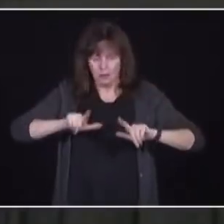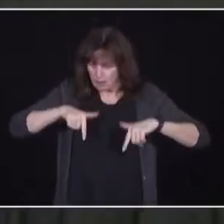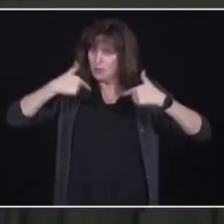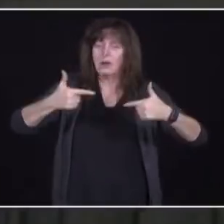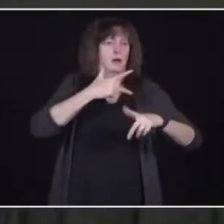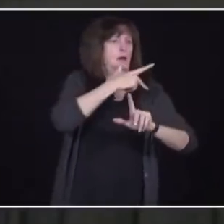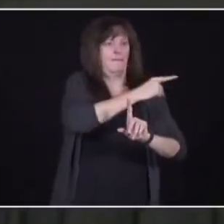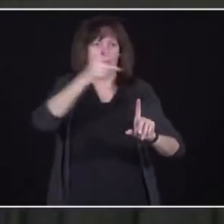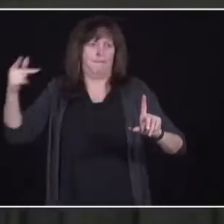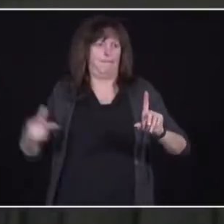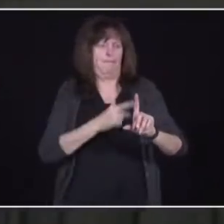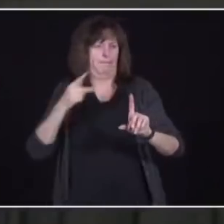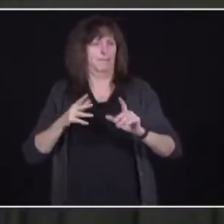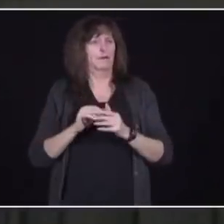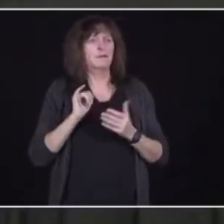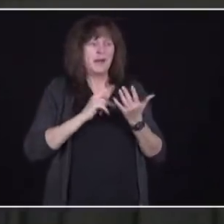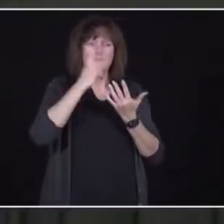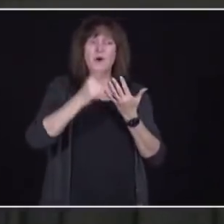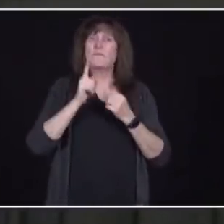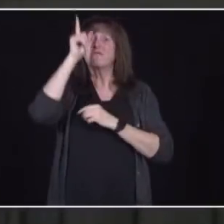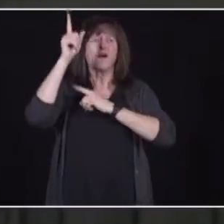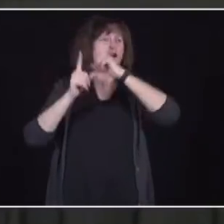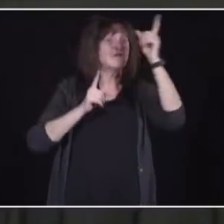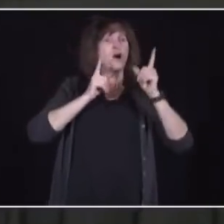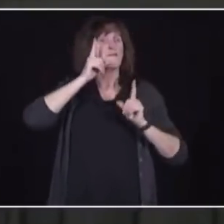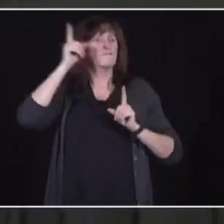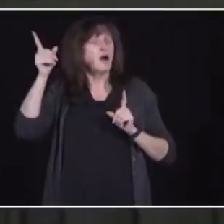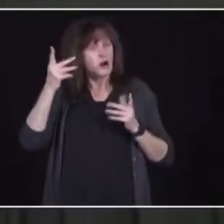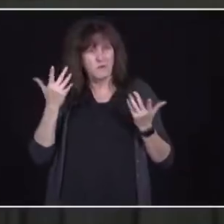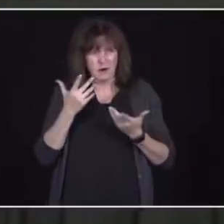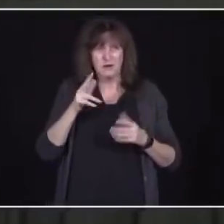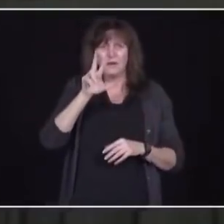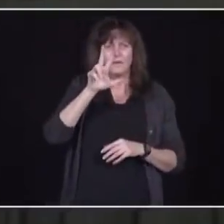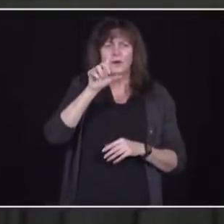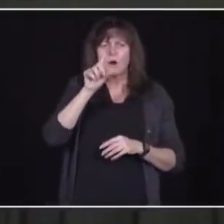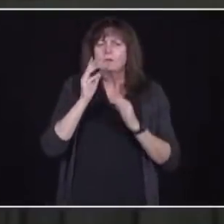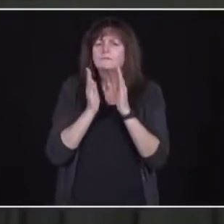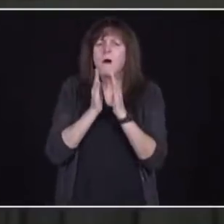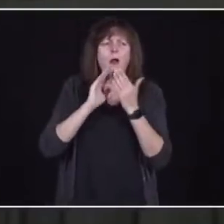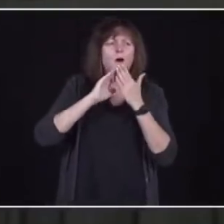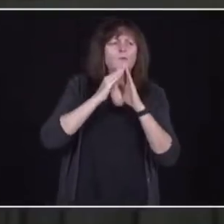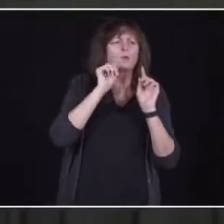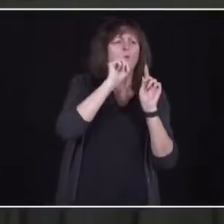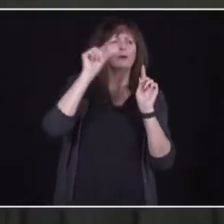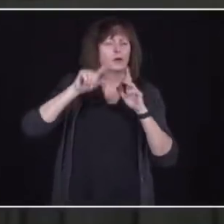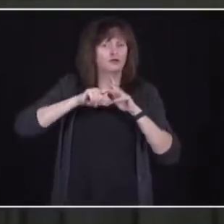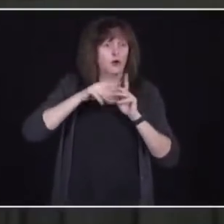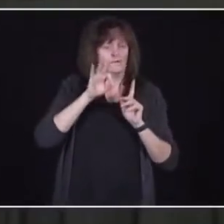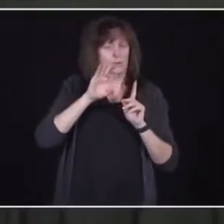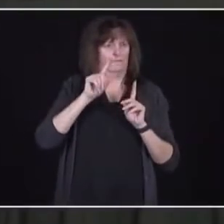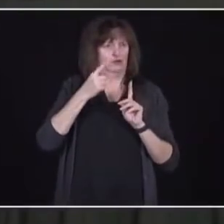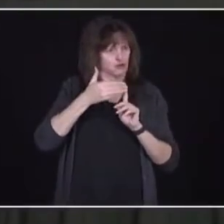vaccination program, Operation Remote Immunity, into the 31 isolated communities starting on 1 February. And while we're doing that, we took the